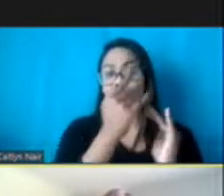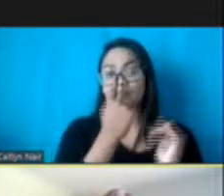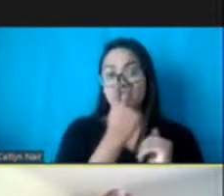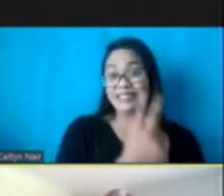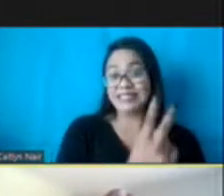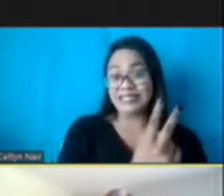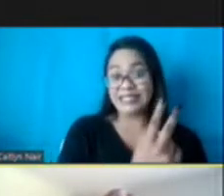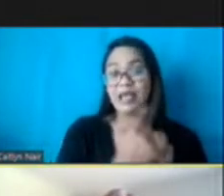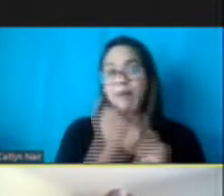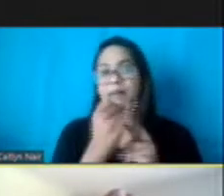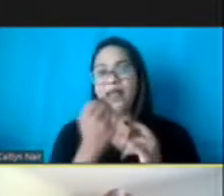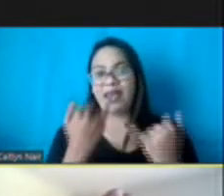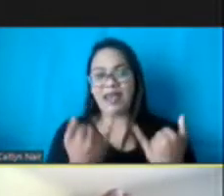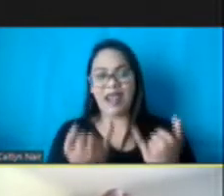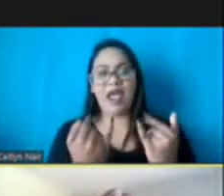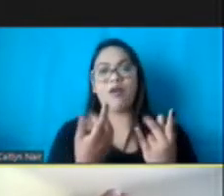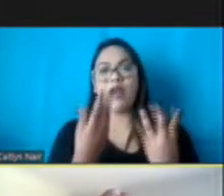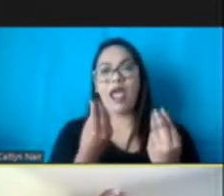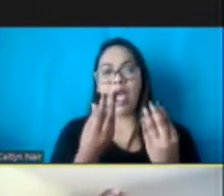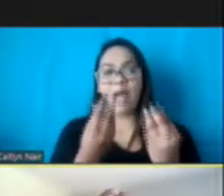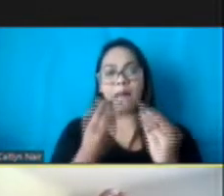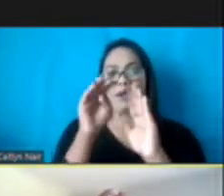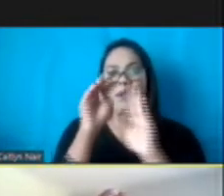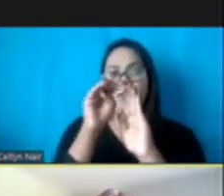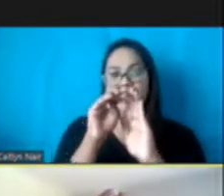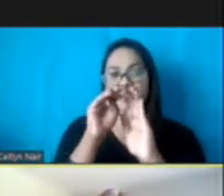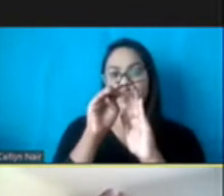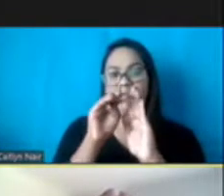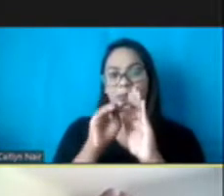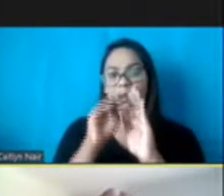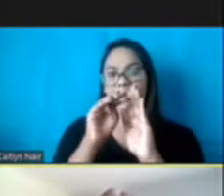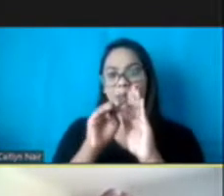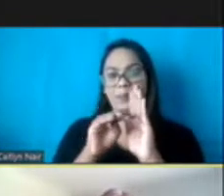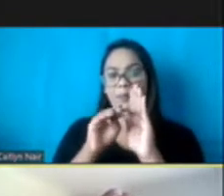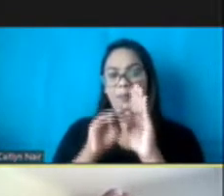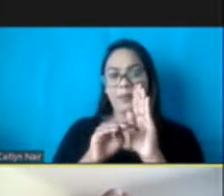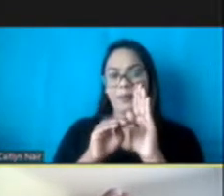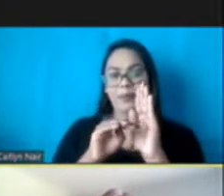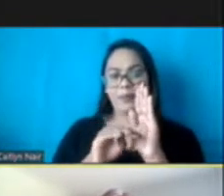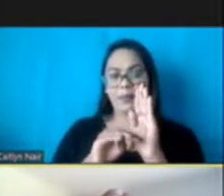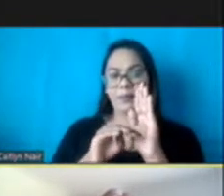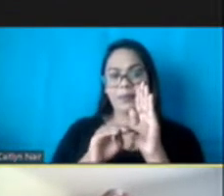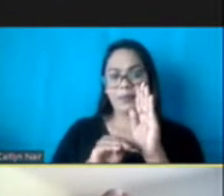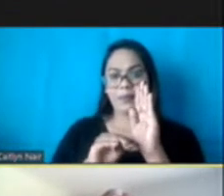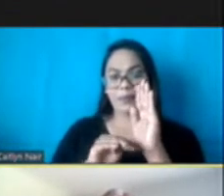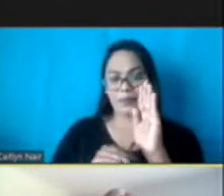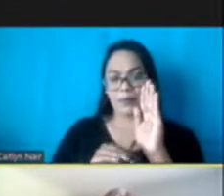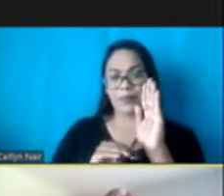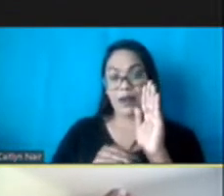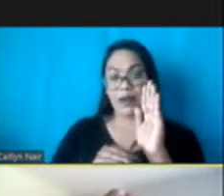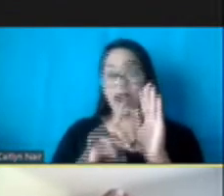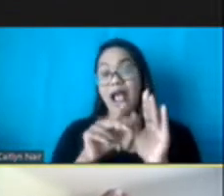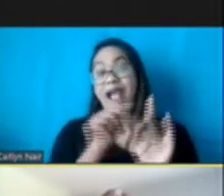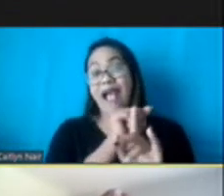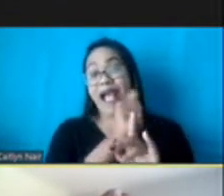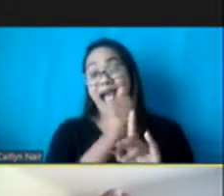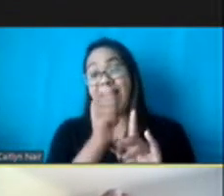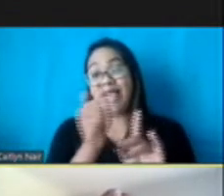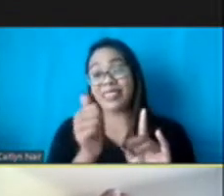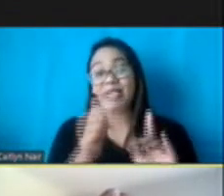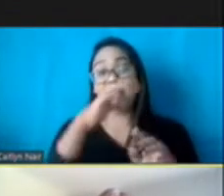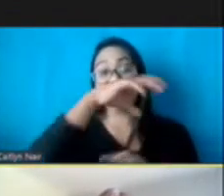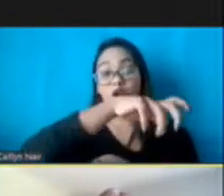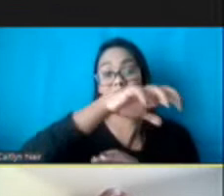seeing decreases now in Gauteng over the last couple of days, but the other provinces really continuing to